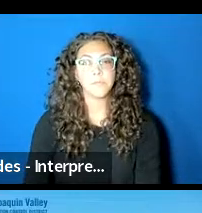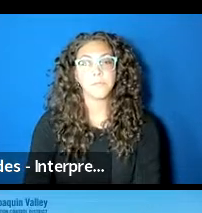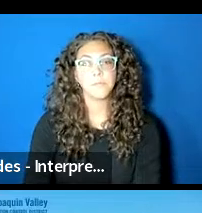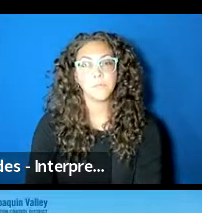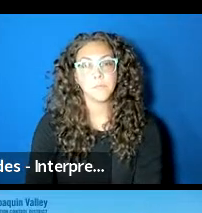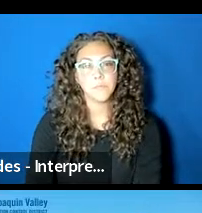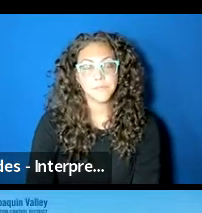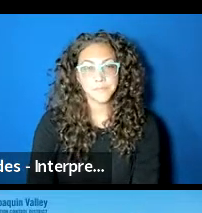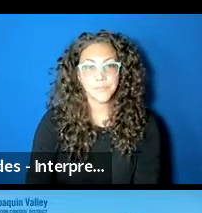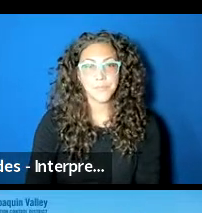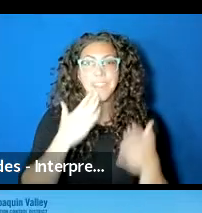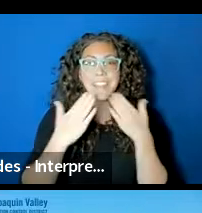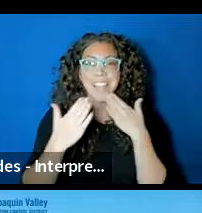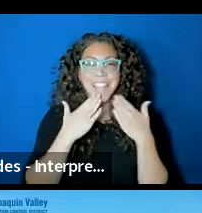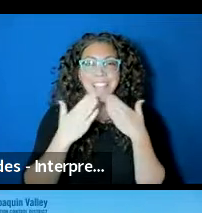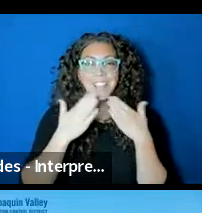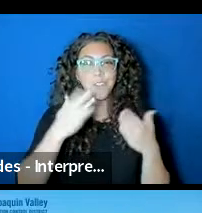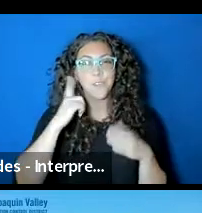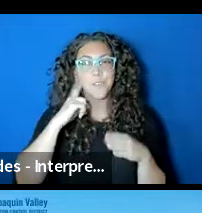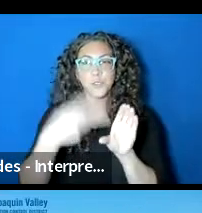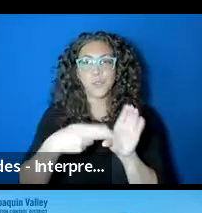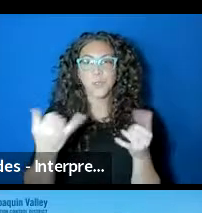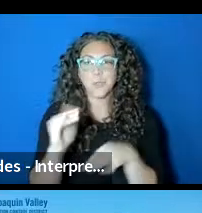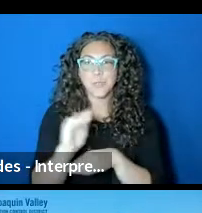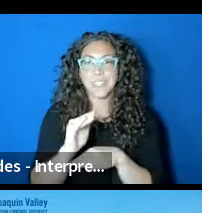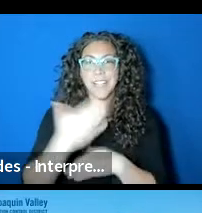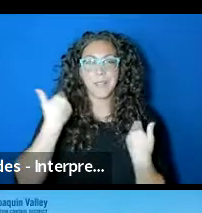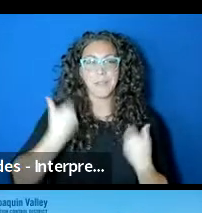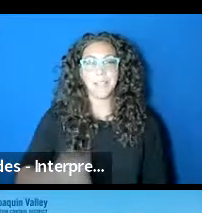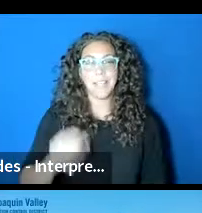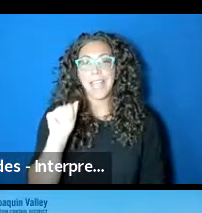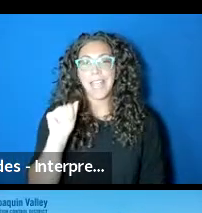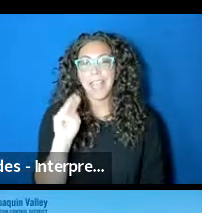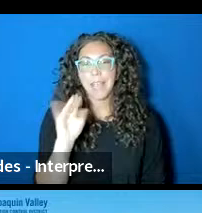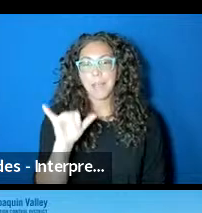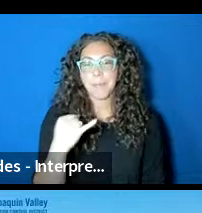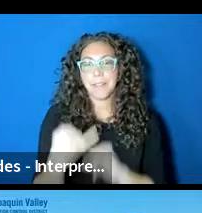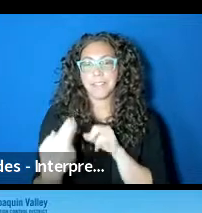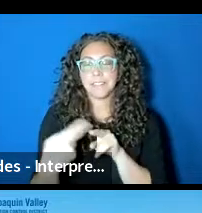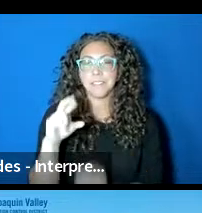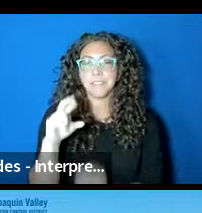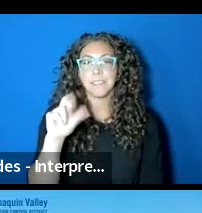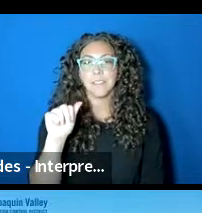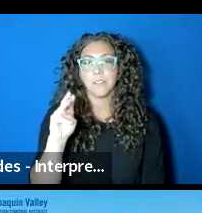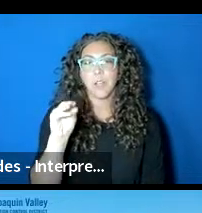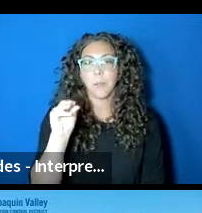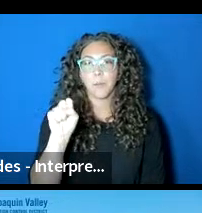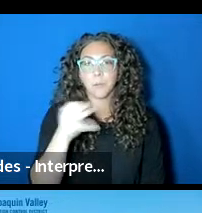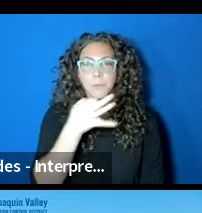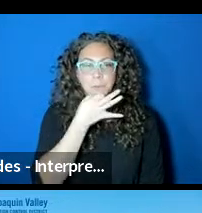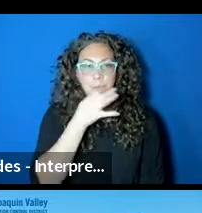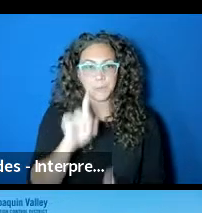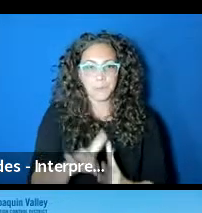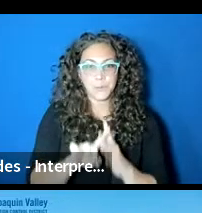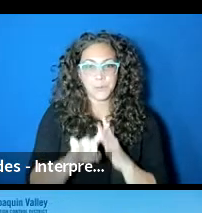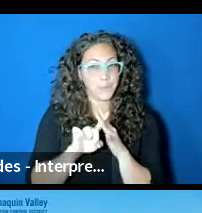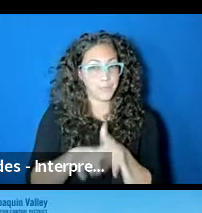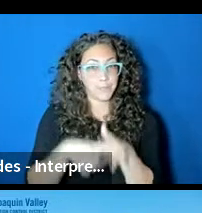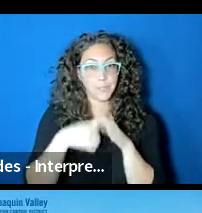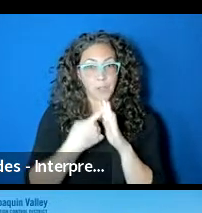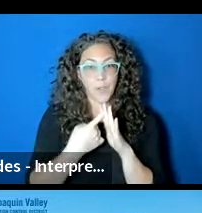Thanks everyone for joining us tonight. My name is Amy Ramos. We are about to kick off our